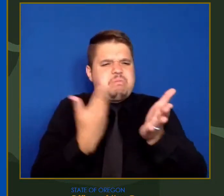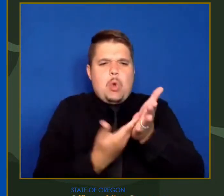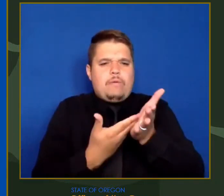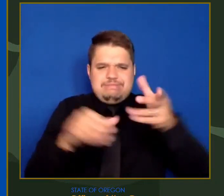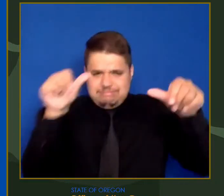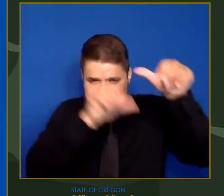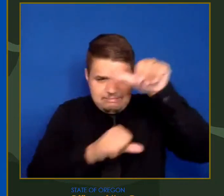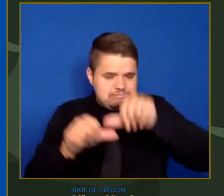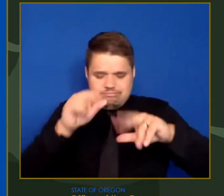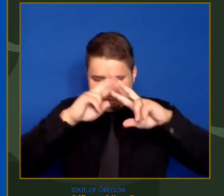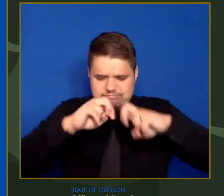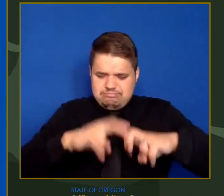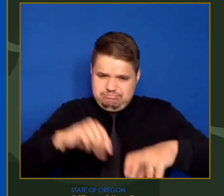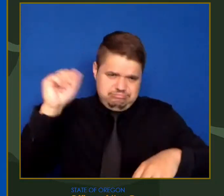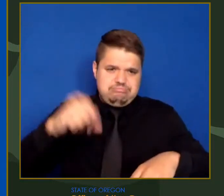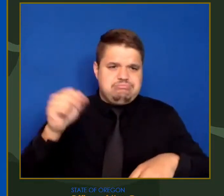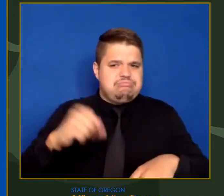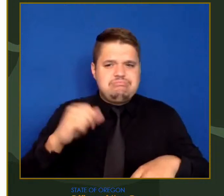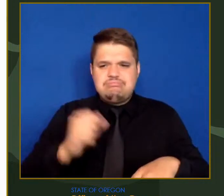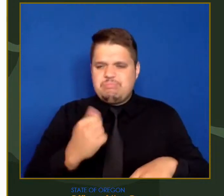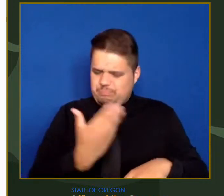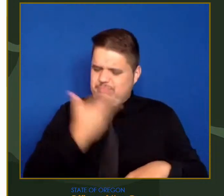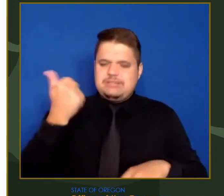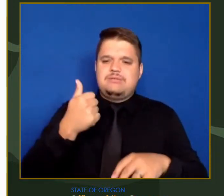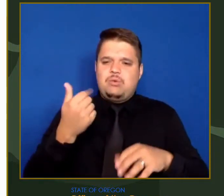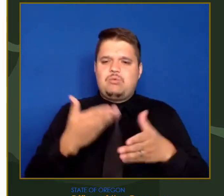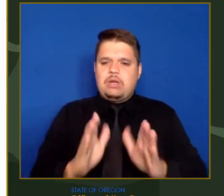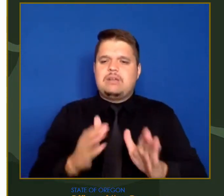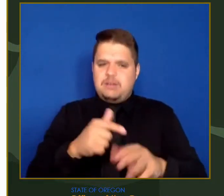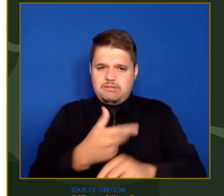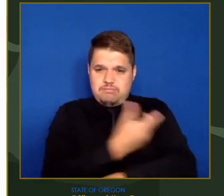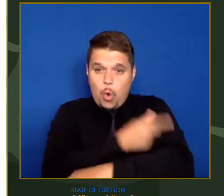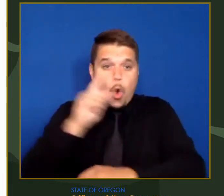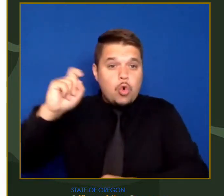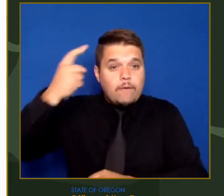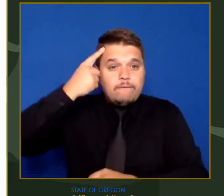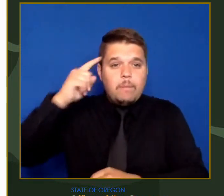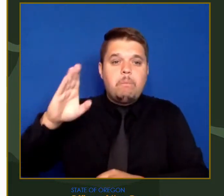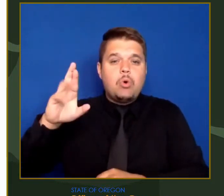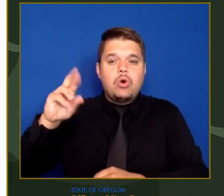vaccinate 70% of adults in Oregon. If I could go to a slide, please.